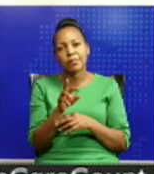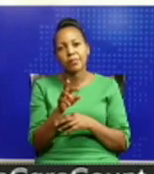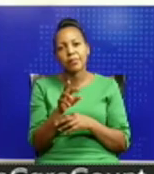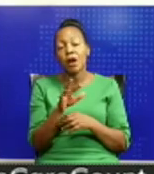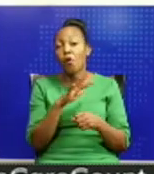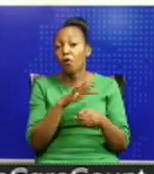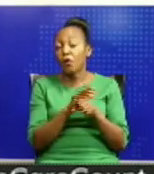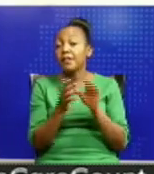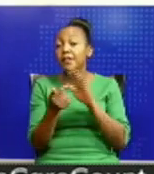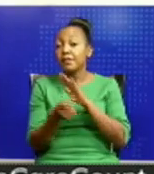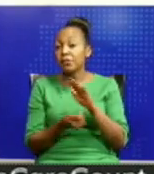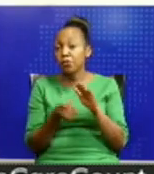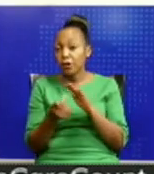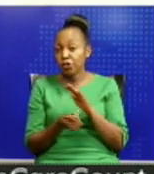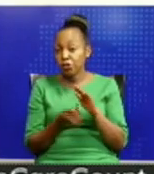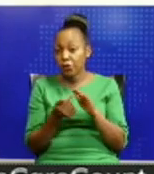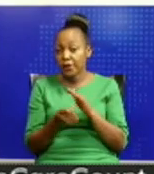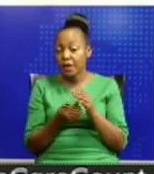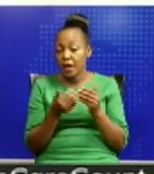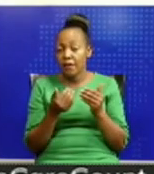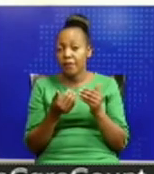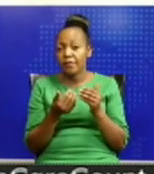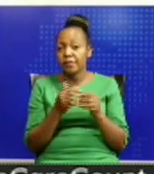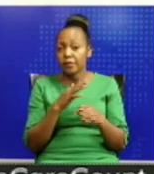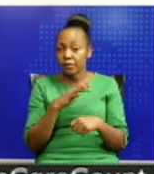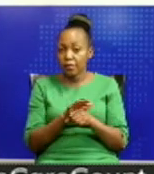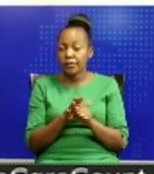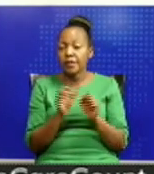the COVID situation that we are in,